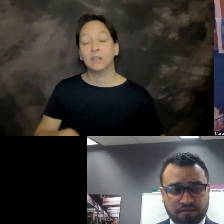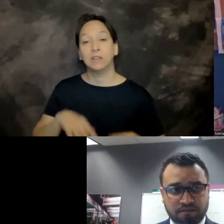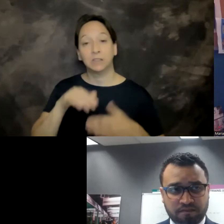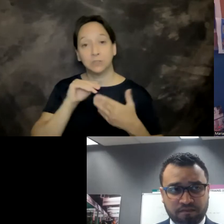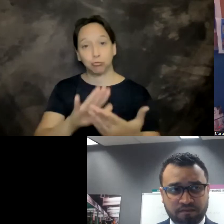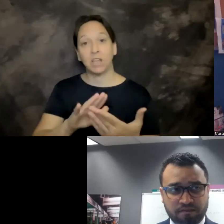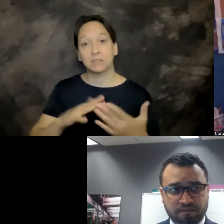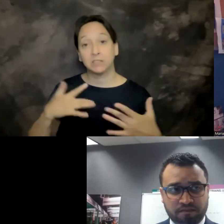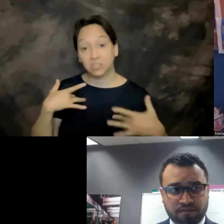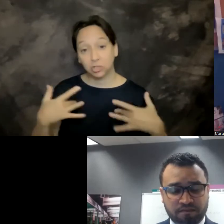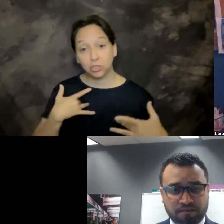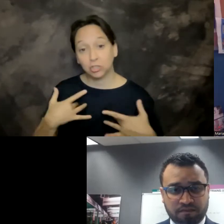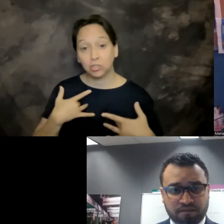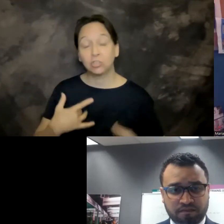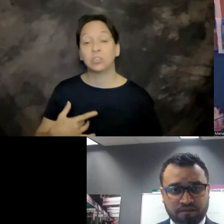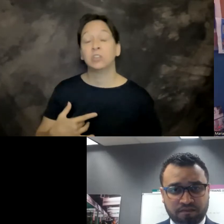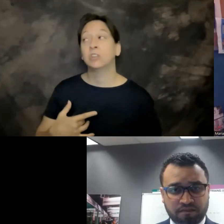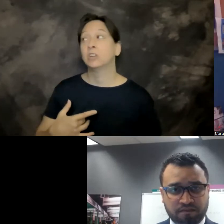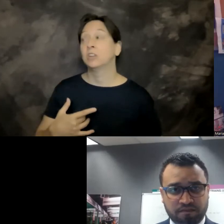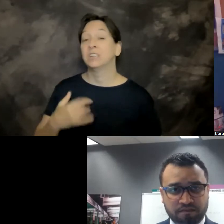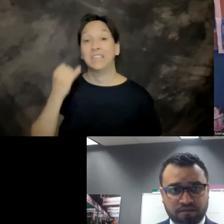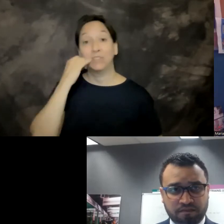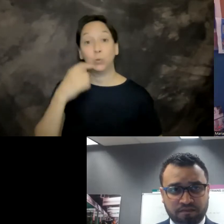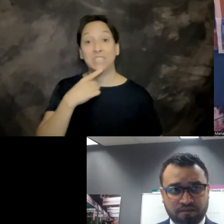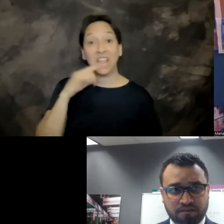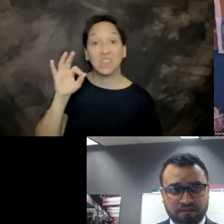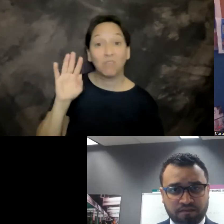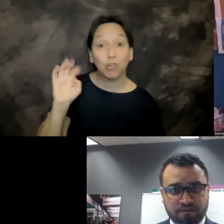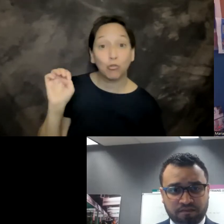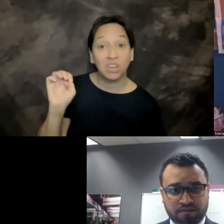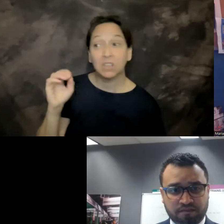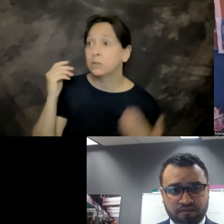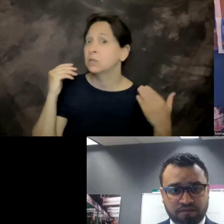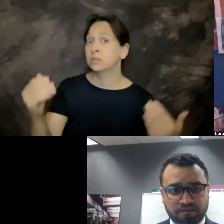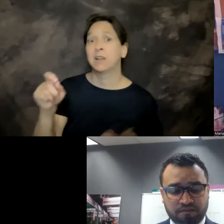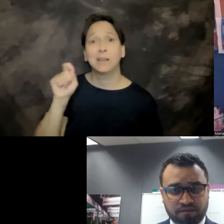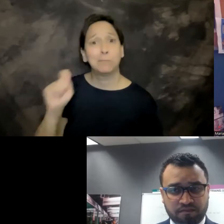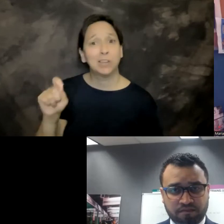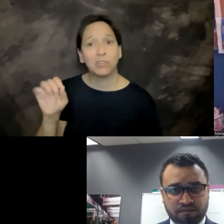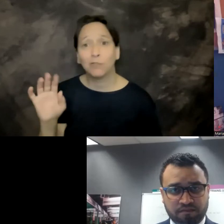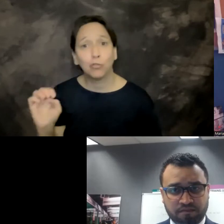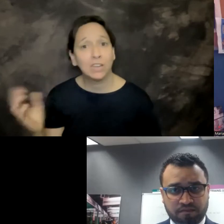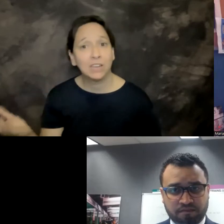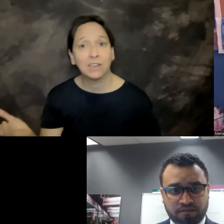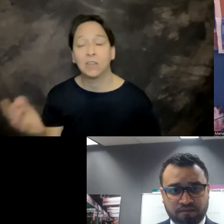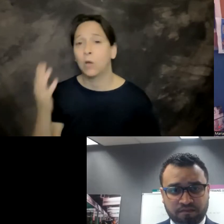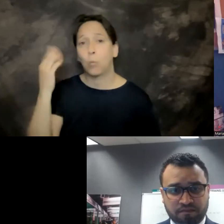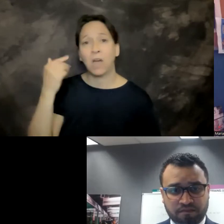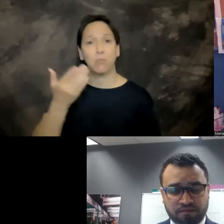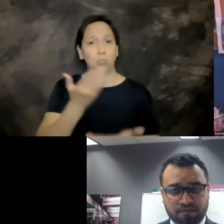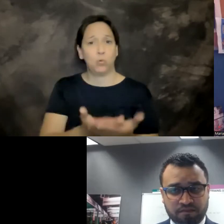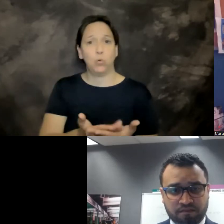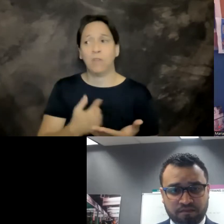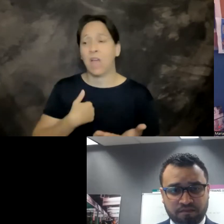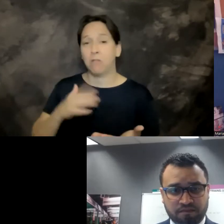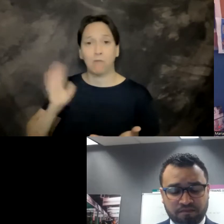concern that if we're going to say something is free, let it be free. No one should need to have to prove that they were riders